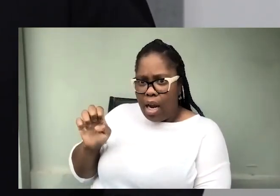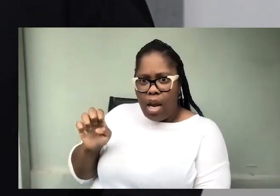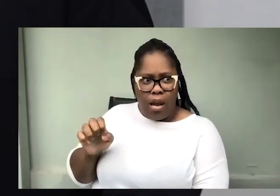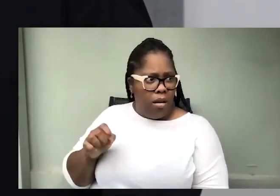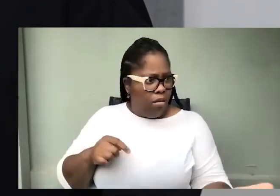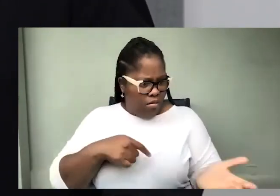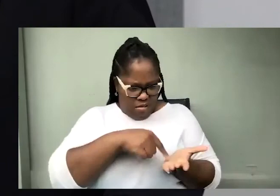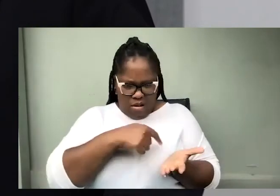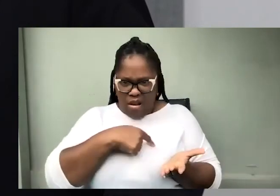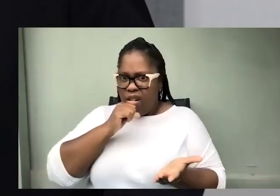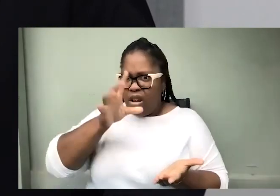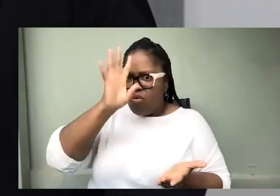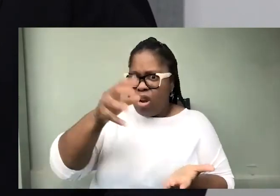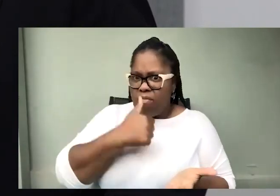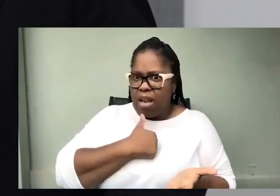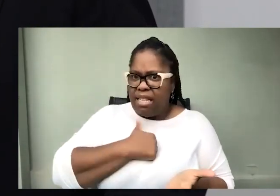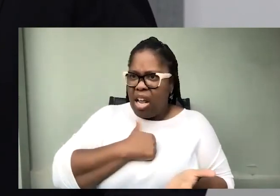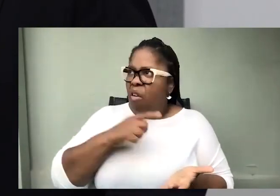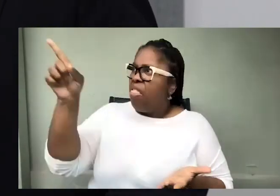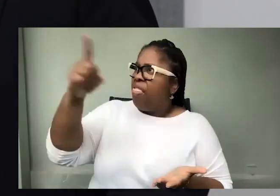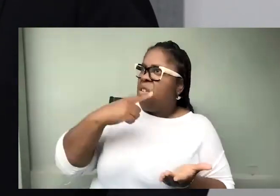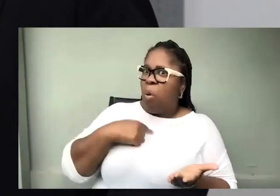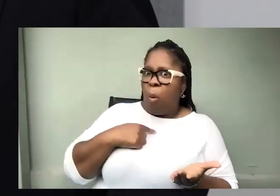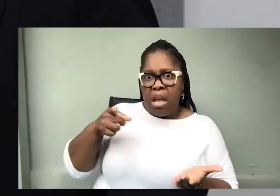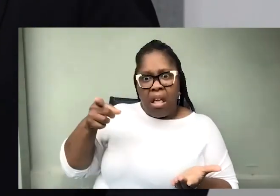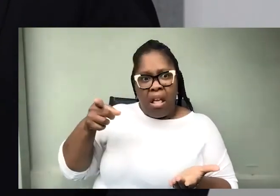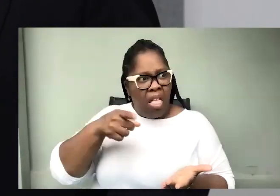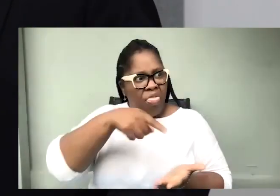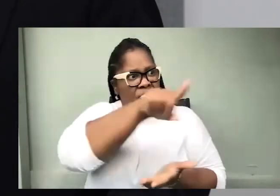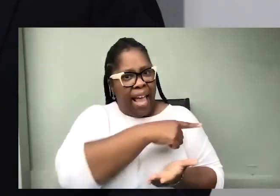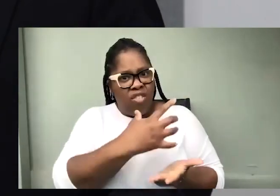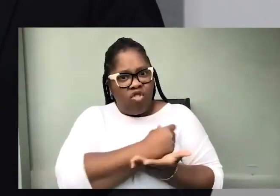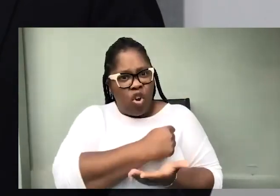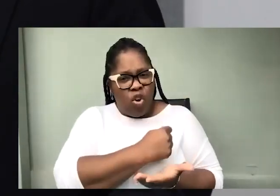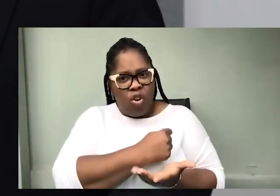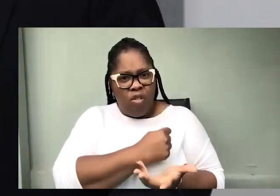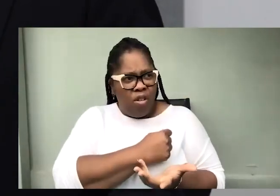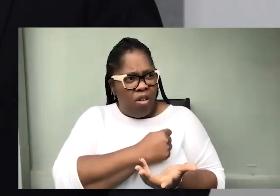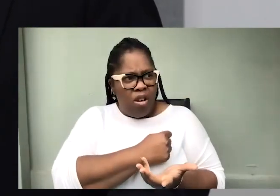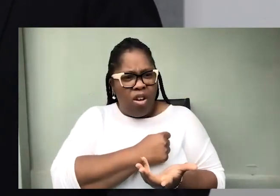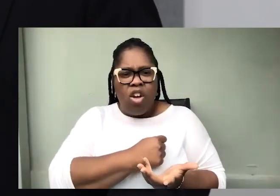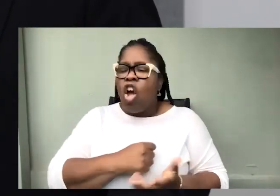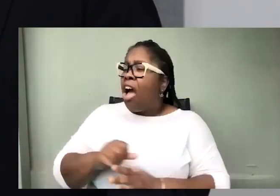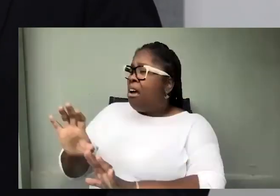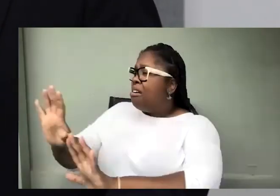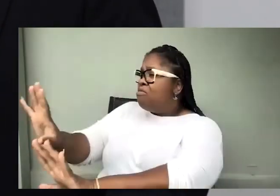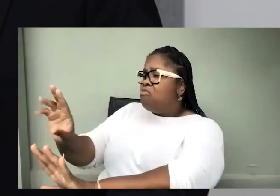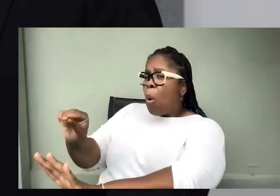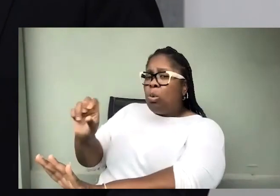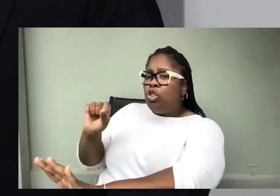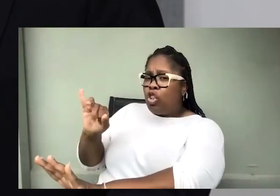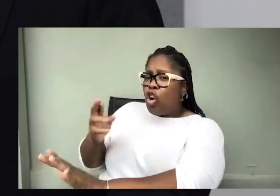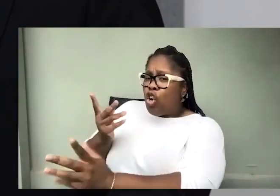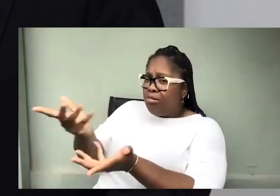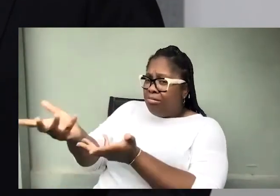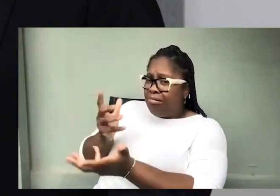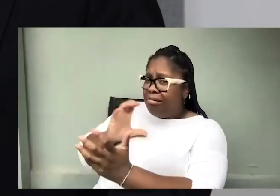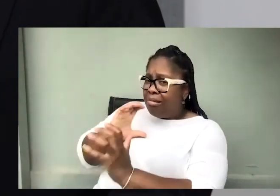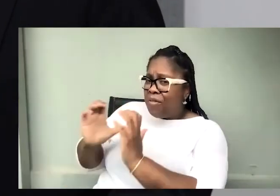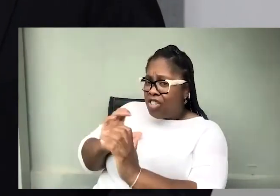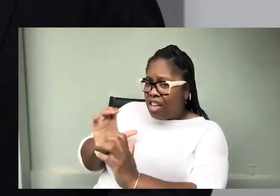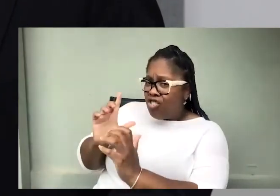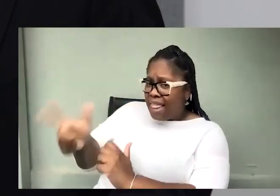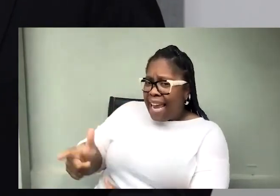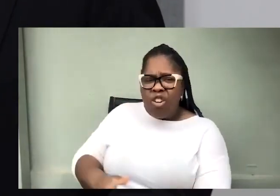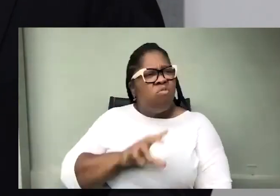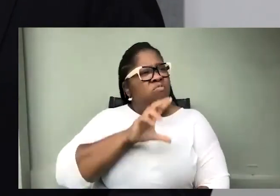No. Sir, they just said they deserve to win. Sir, I think that if we could have a conversation after. I've been pushed for 4 years.